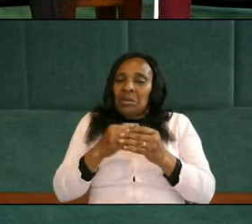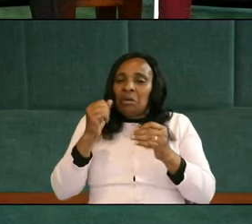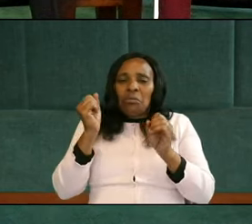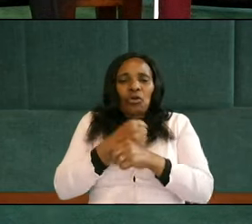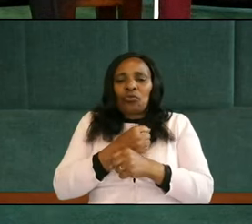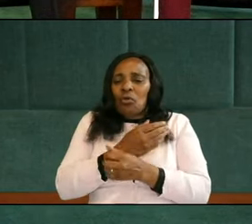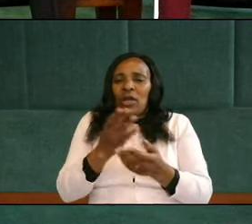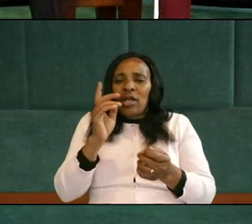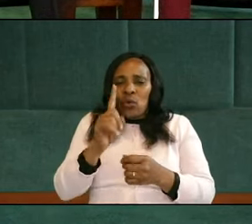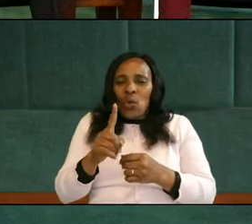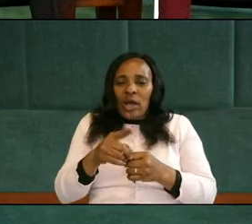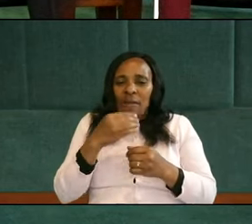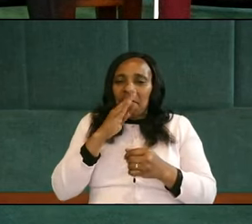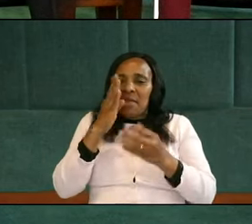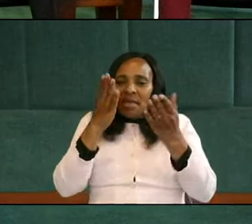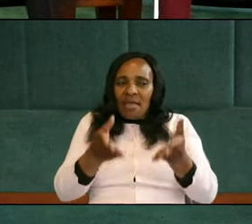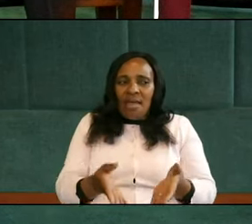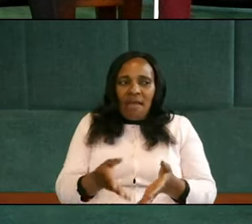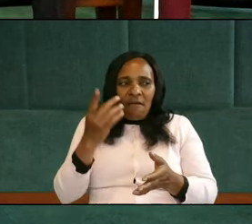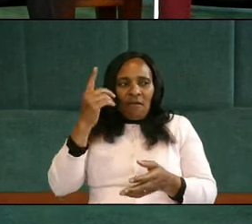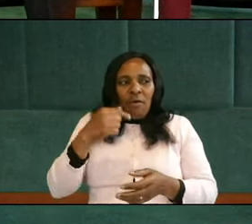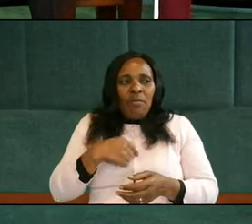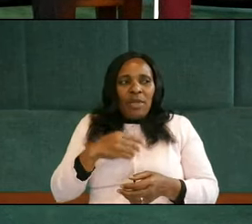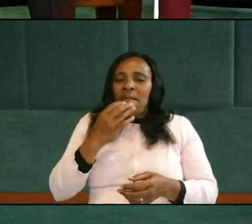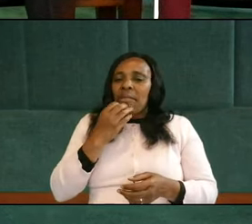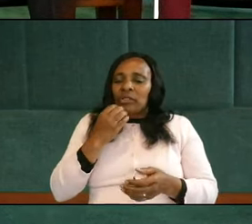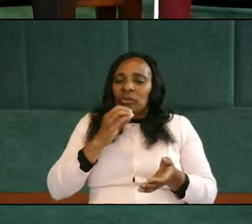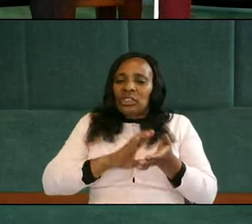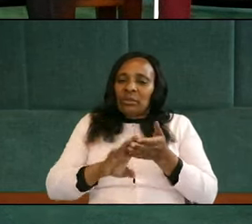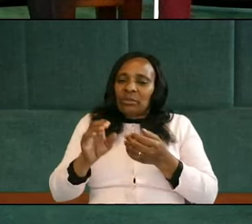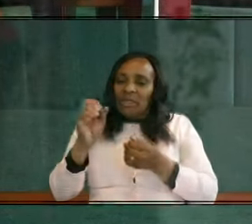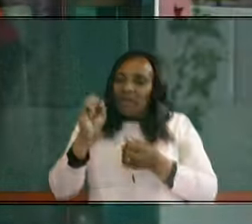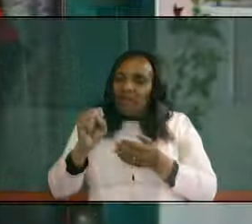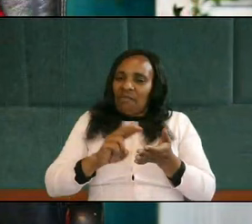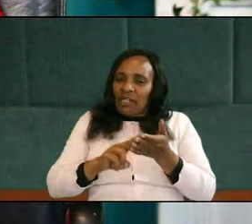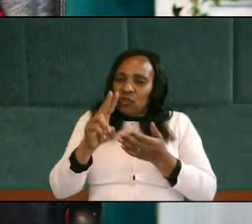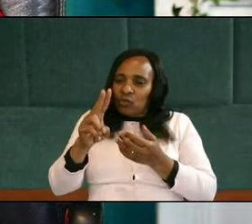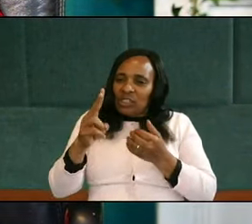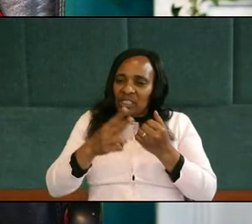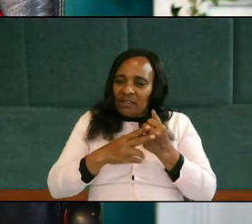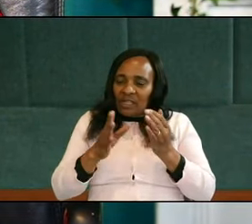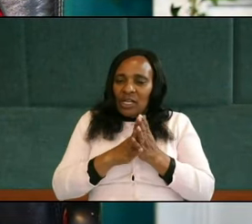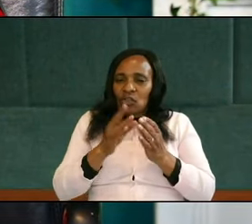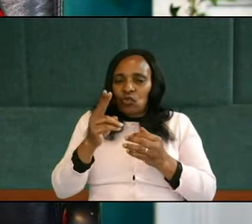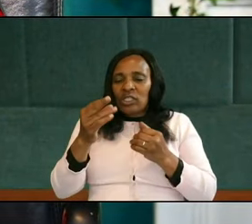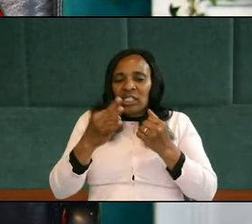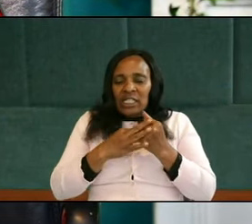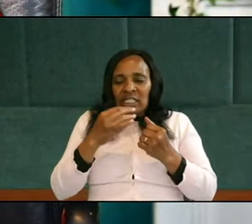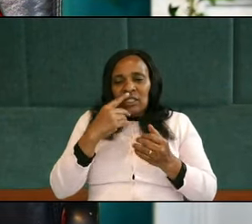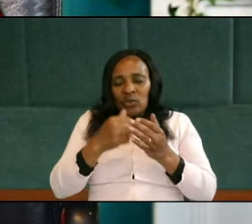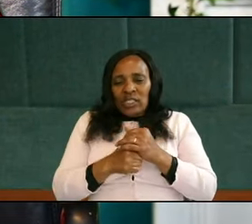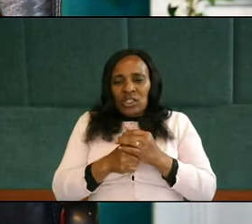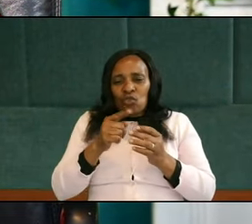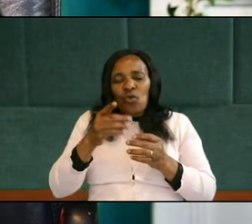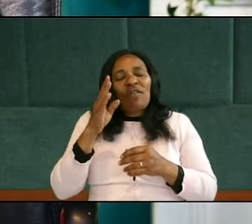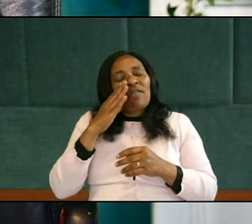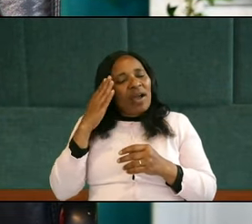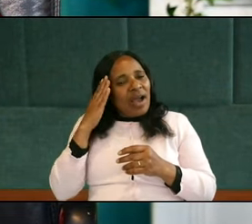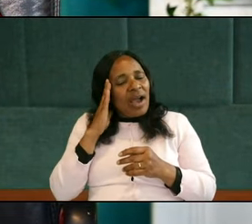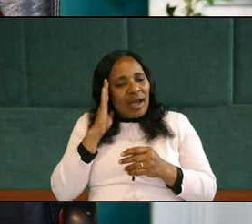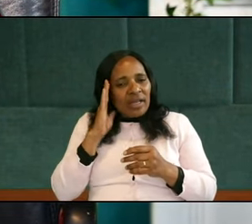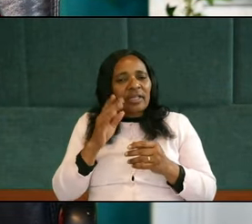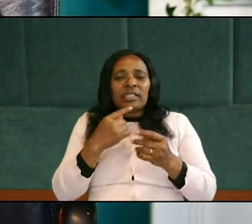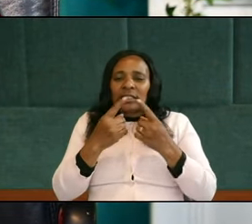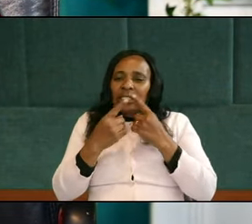would still be here. So for me, Matthew 5 verse 27 and 28 that says, you have heard that it was